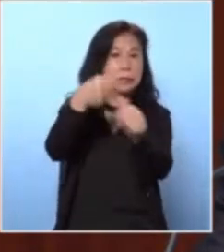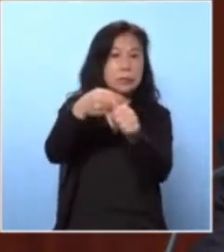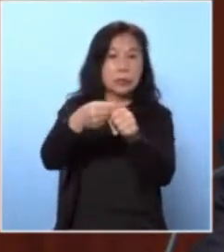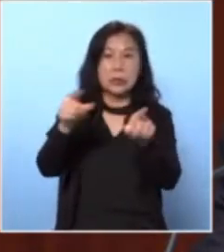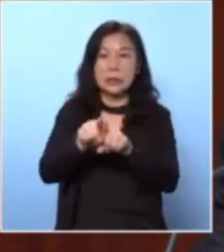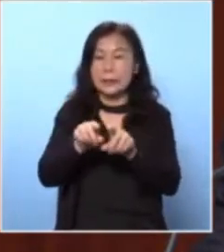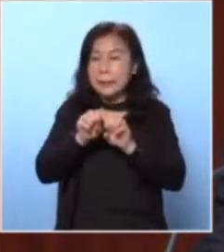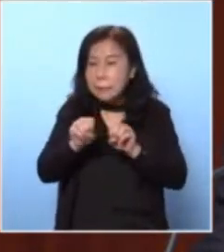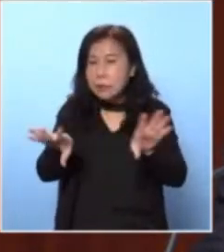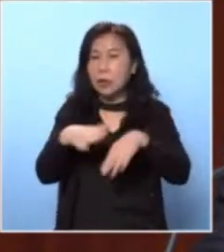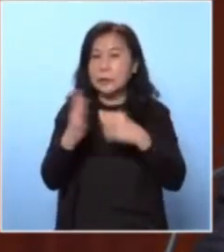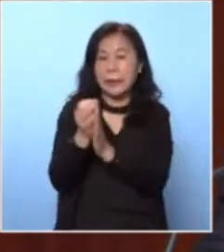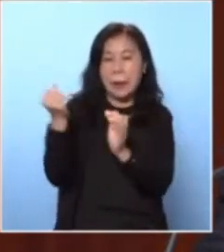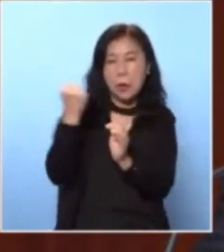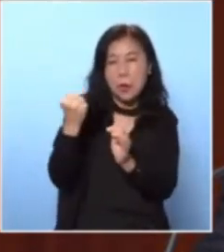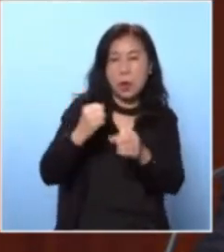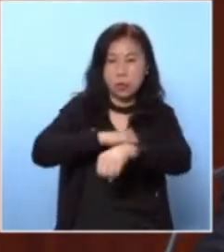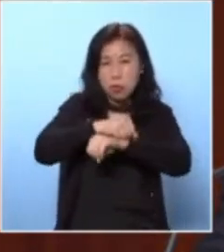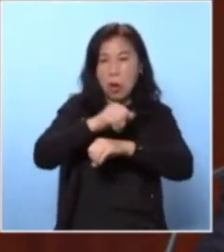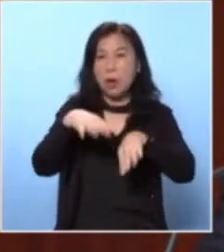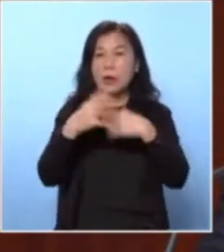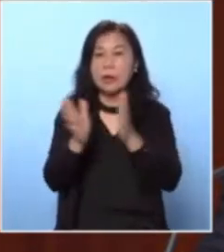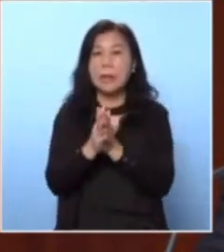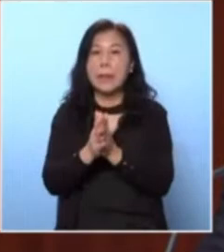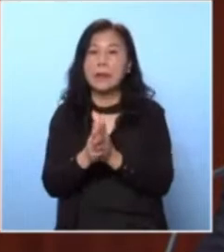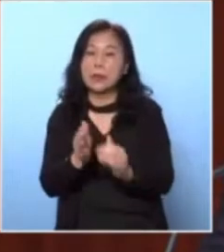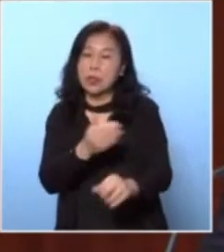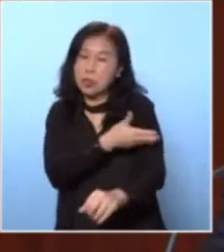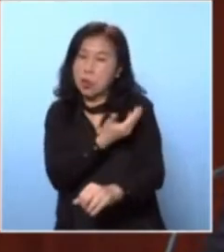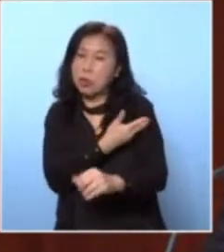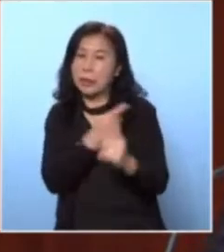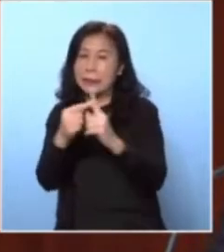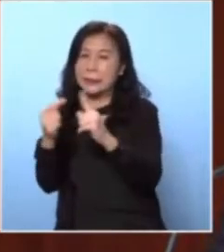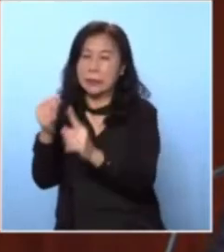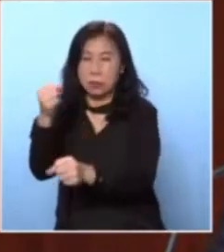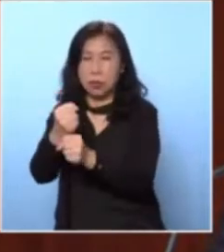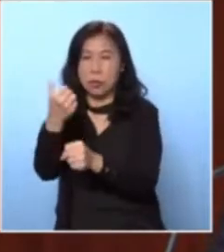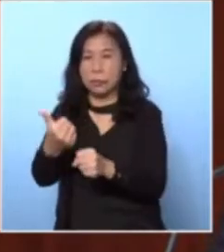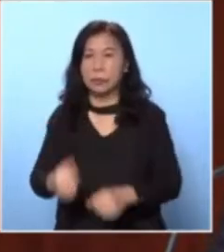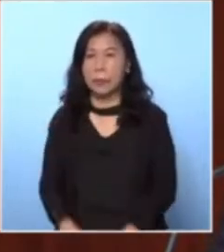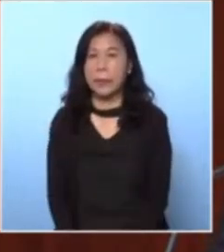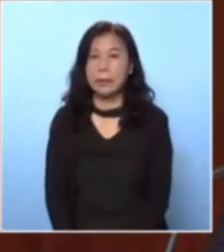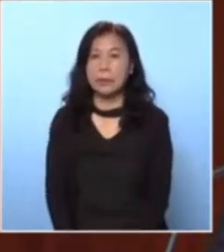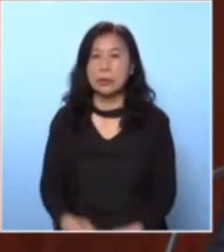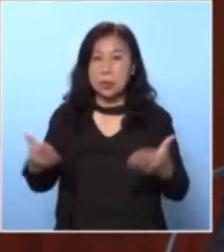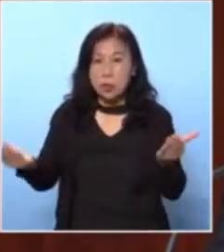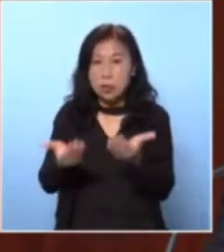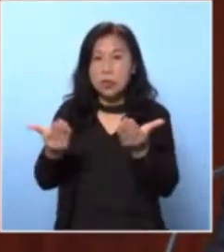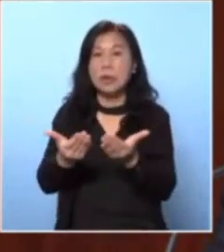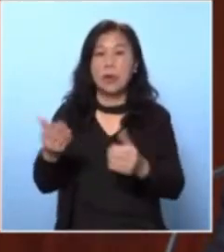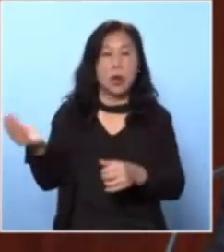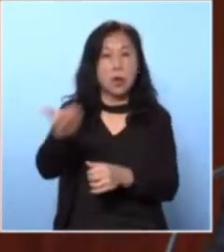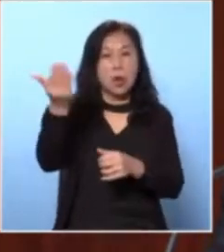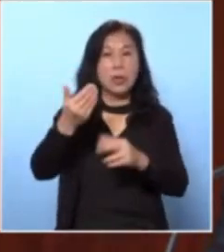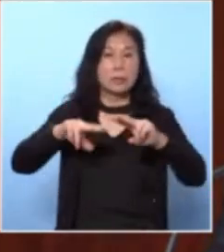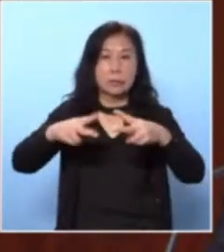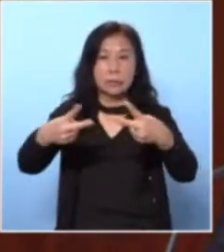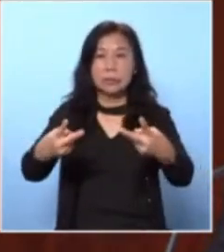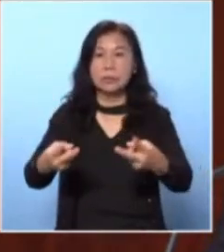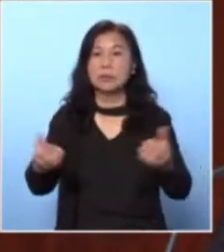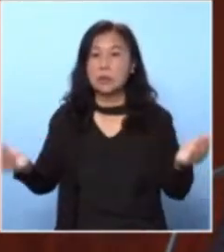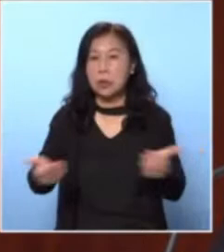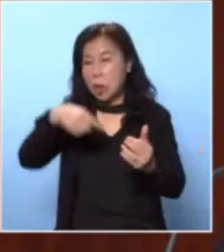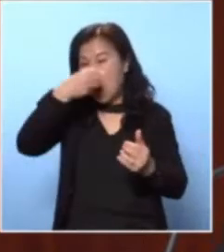strengthen local labor training, and enhance the productivity of our workers. The government will step up efforts to promote tourism